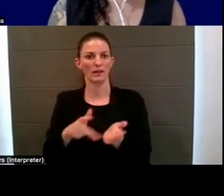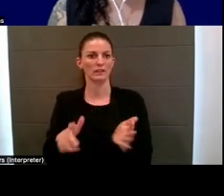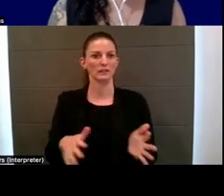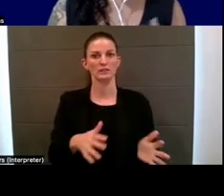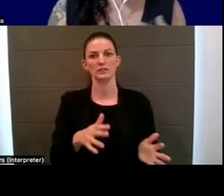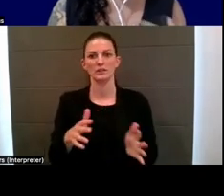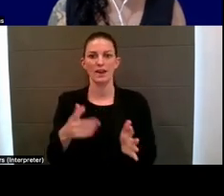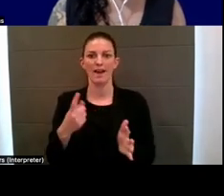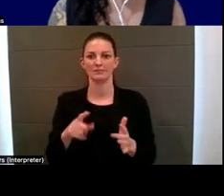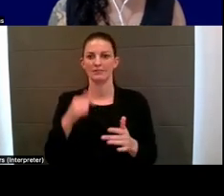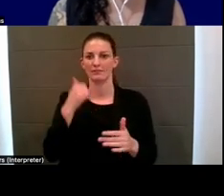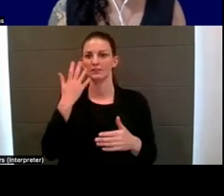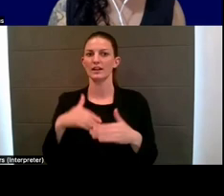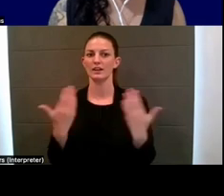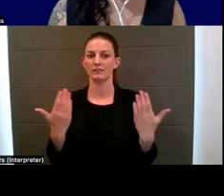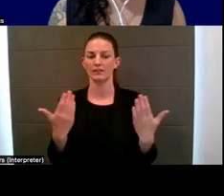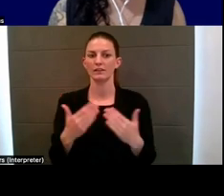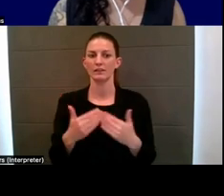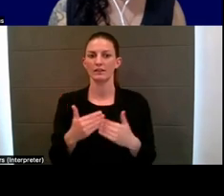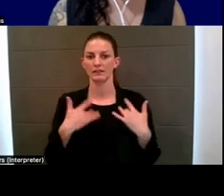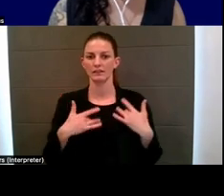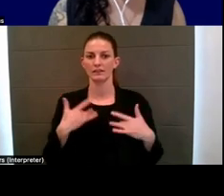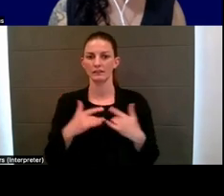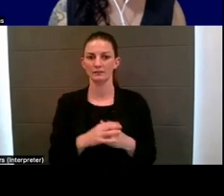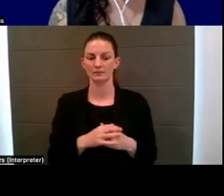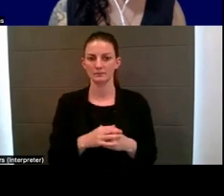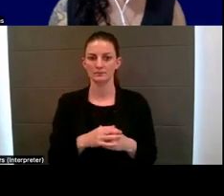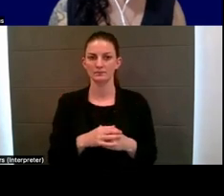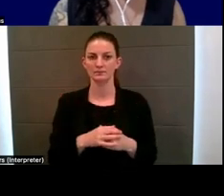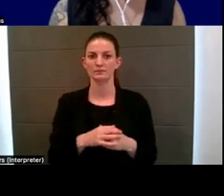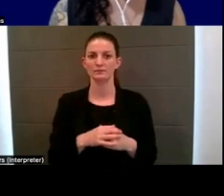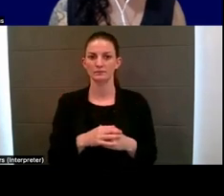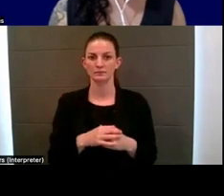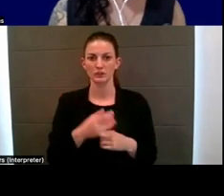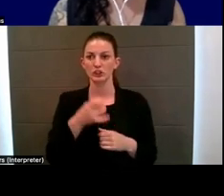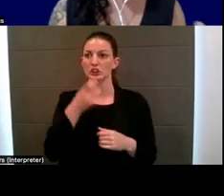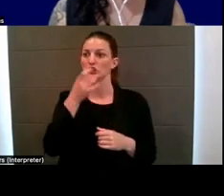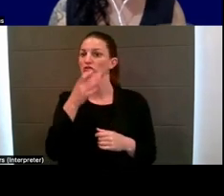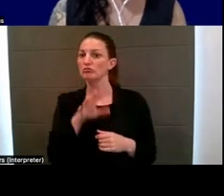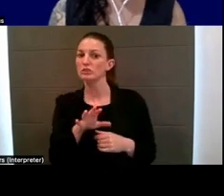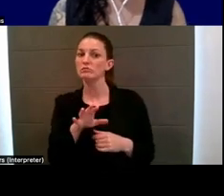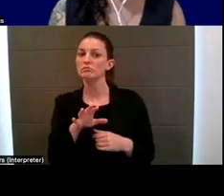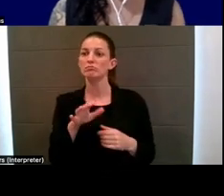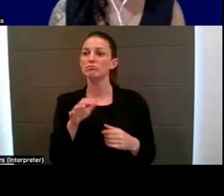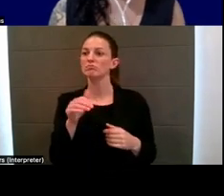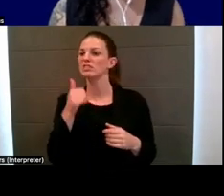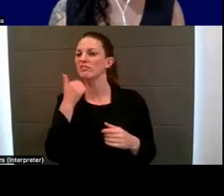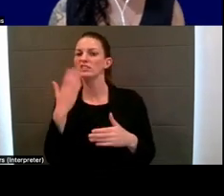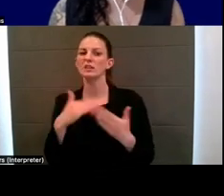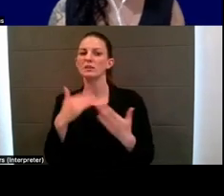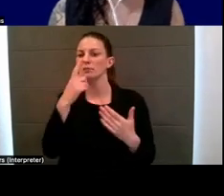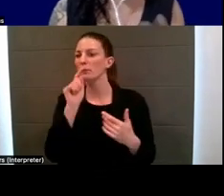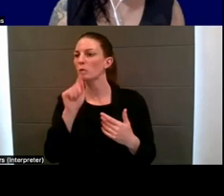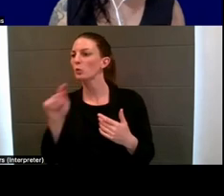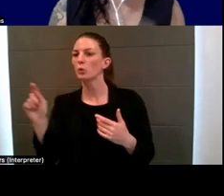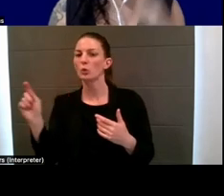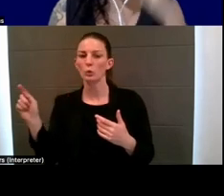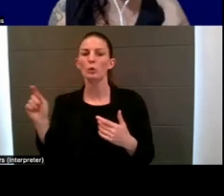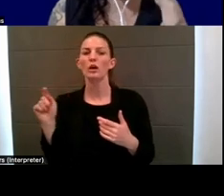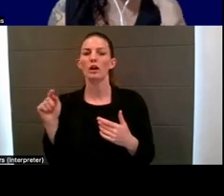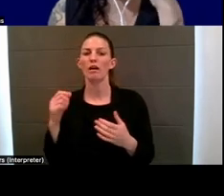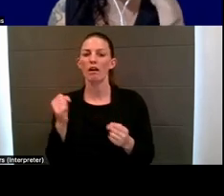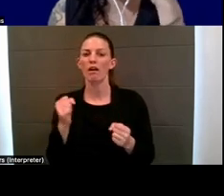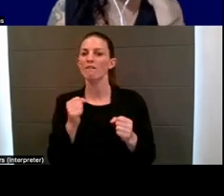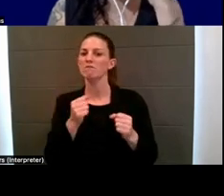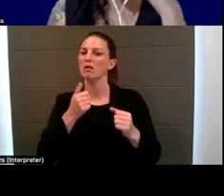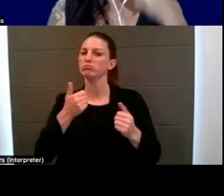And as we start to build a picture of normal development in children and mealtimes, you can start to see the elements of how children learn that may be impacted by